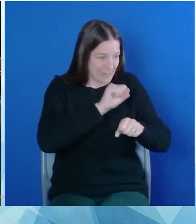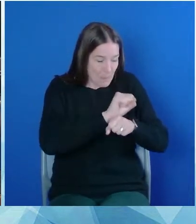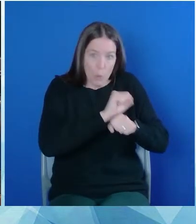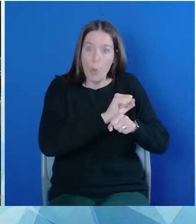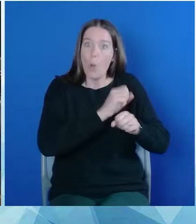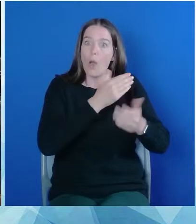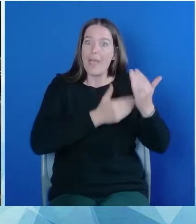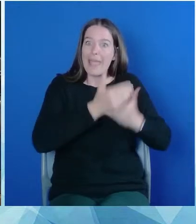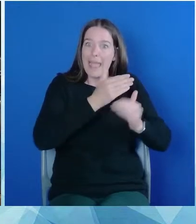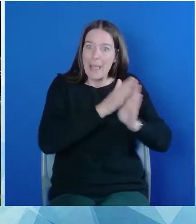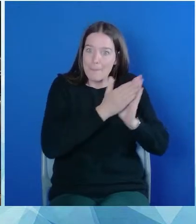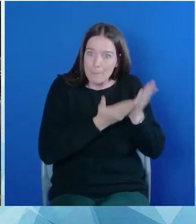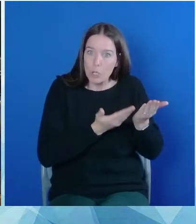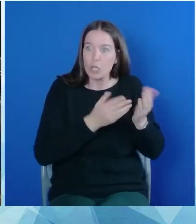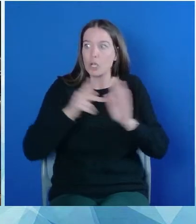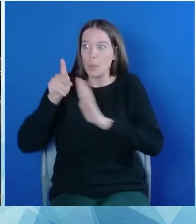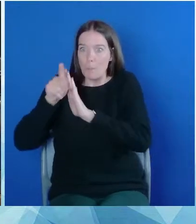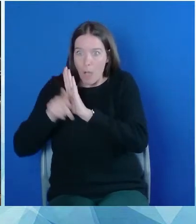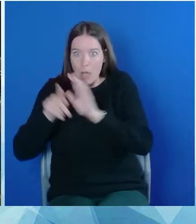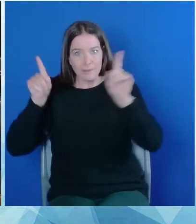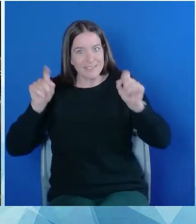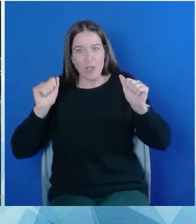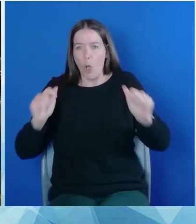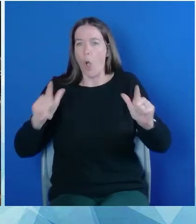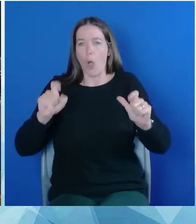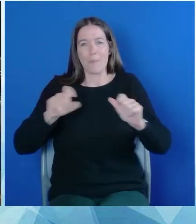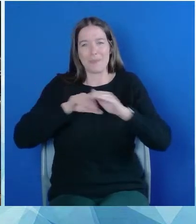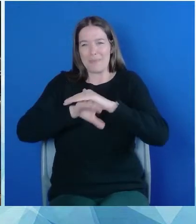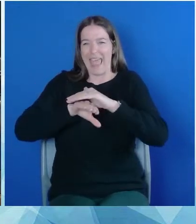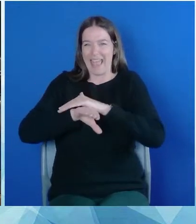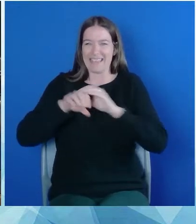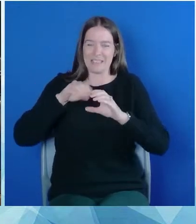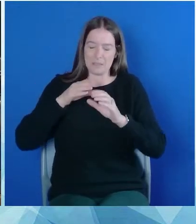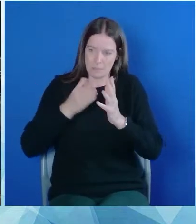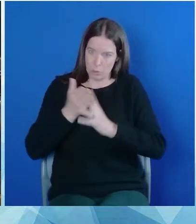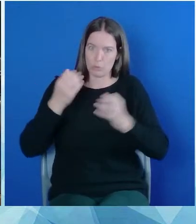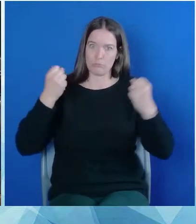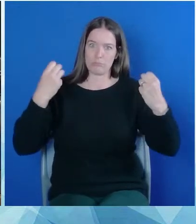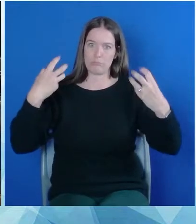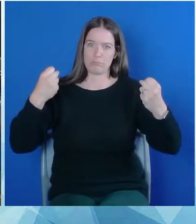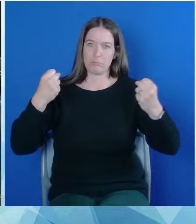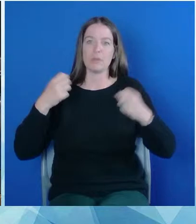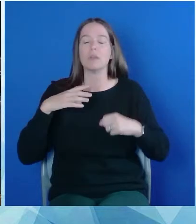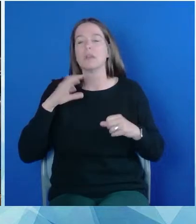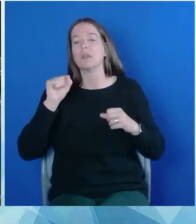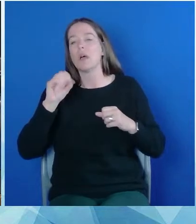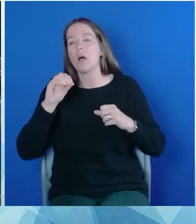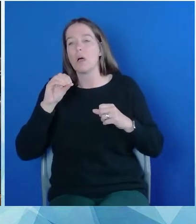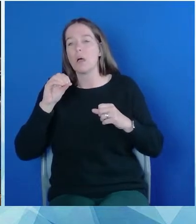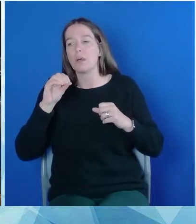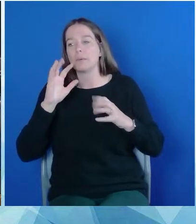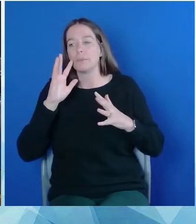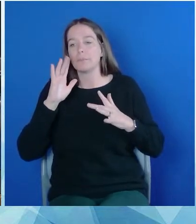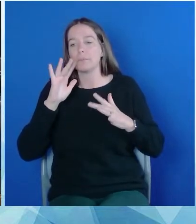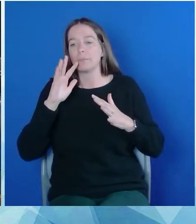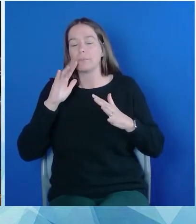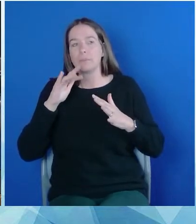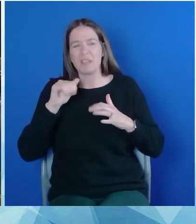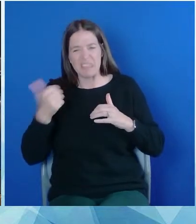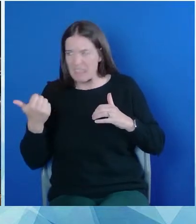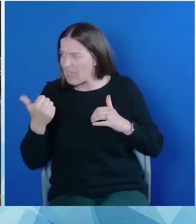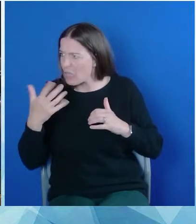Those are my things that I'd like to see. Is there anything else? Linda.